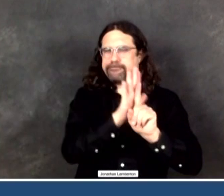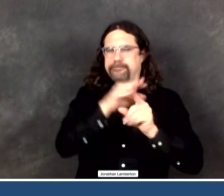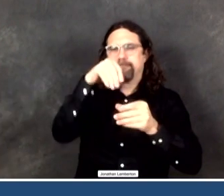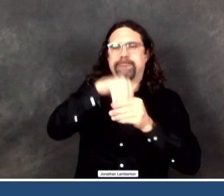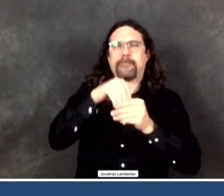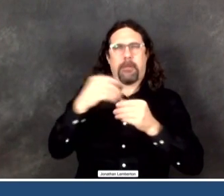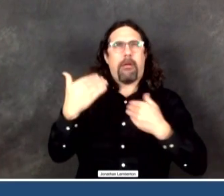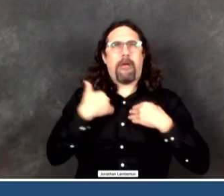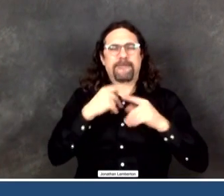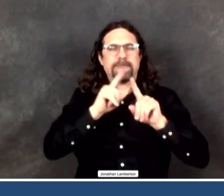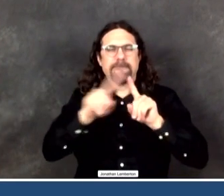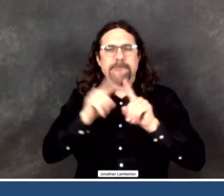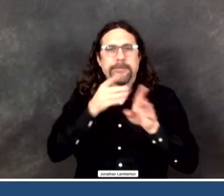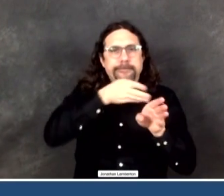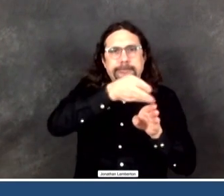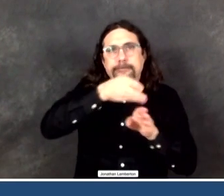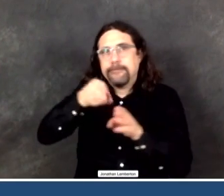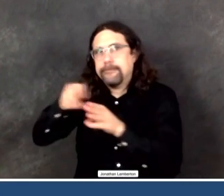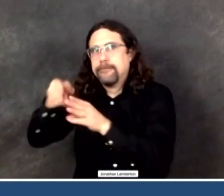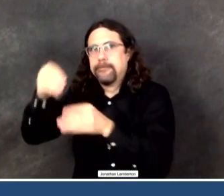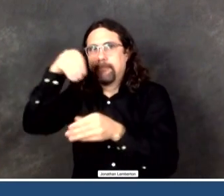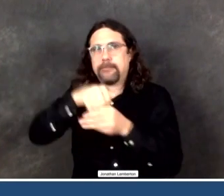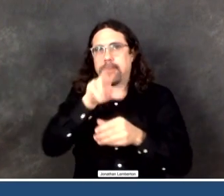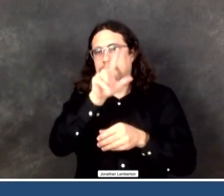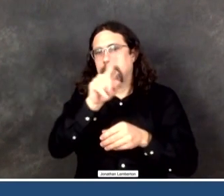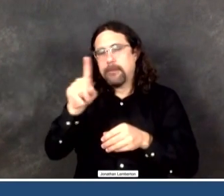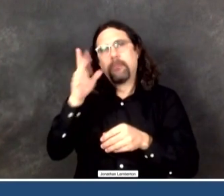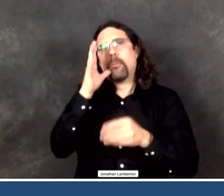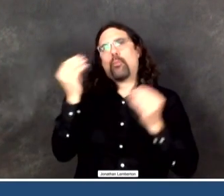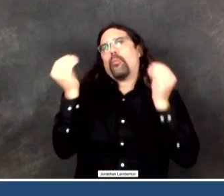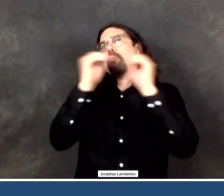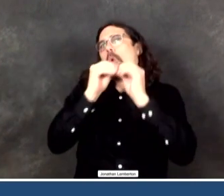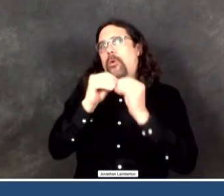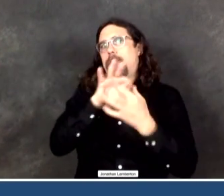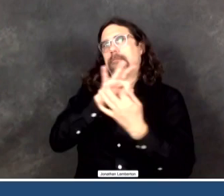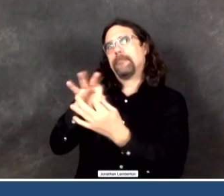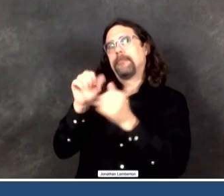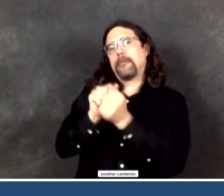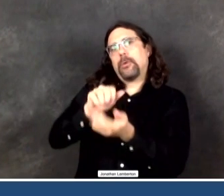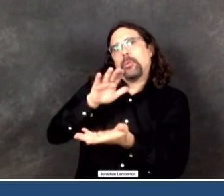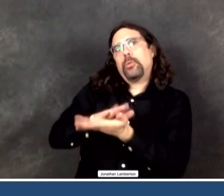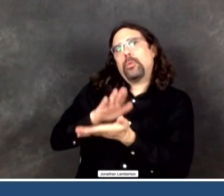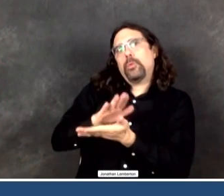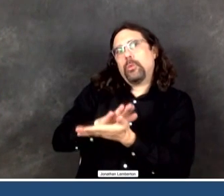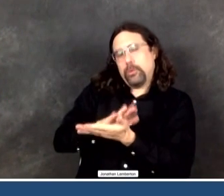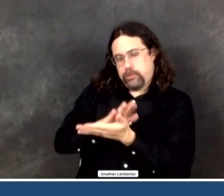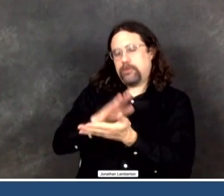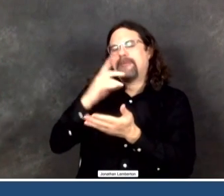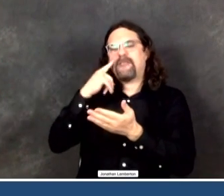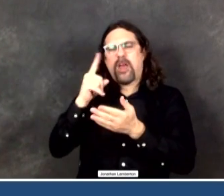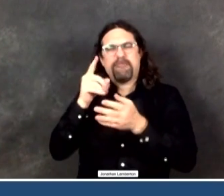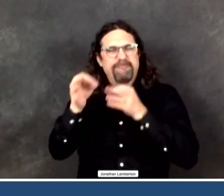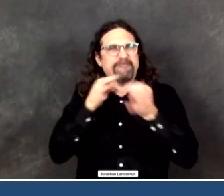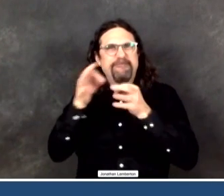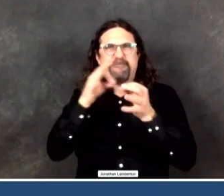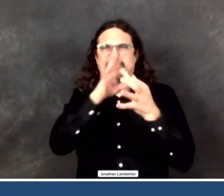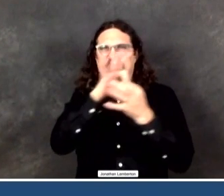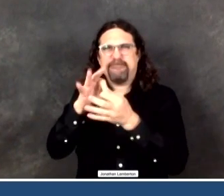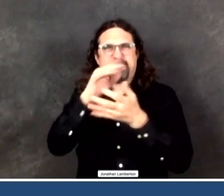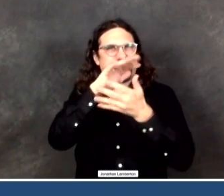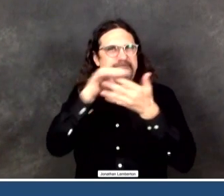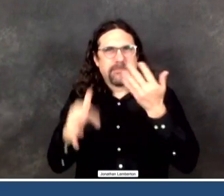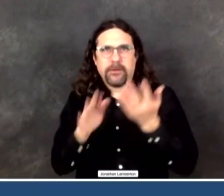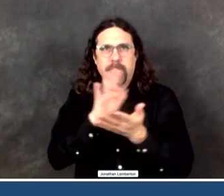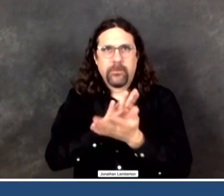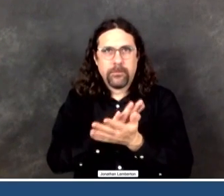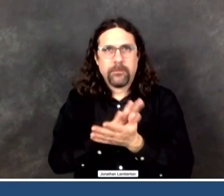parents, since they're dealing with an unprecedented challenge, they need coaching, they need help, they need support, they need ideas, and a lot of educators and trained